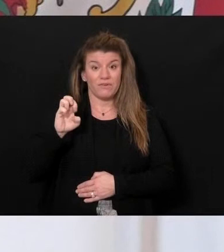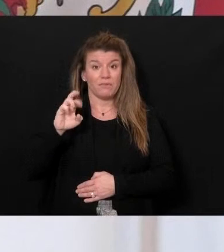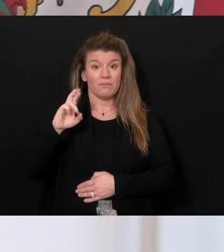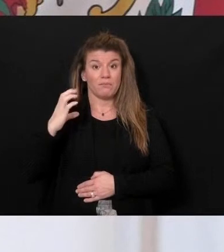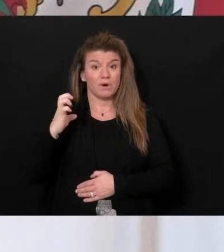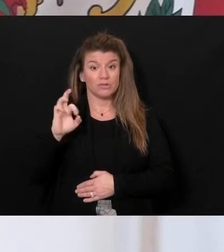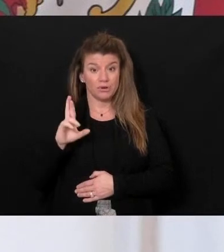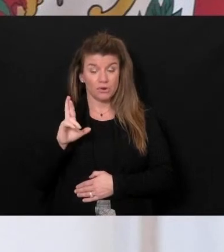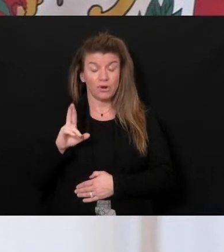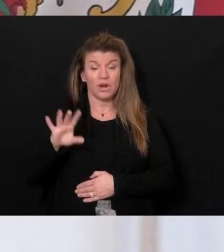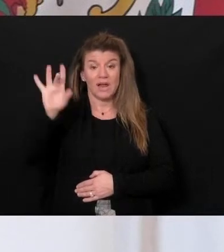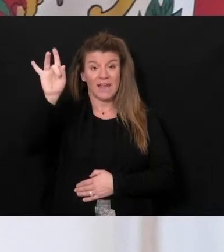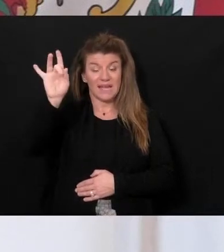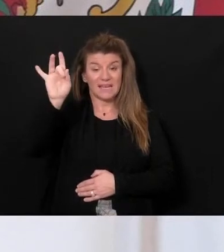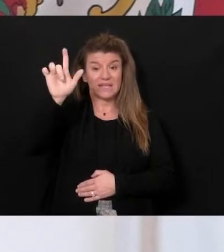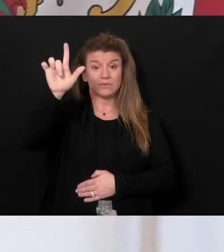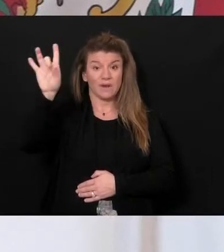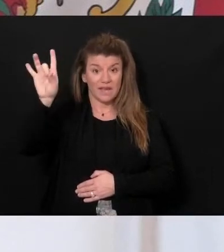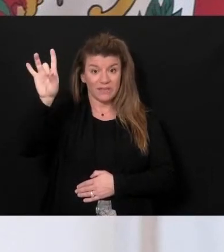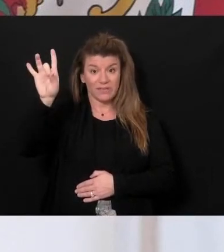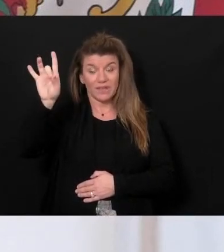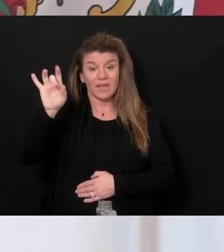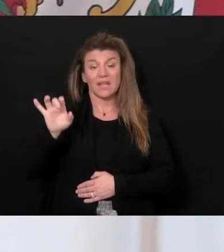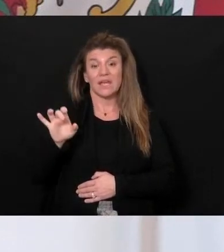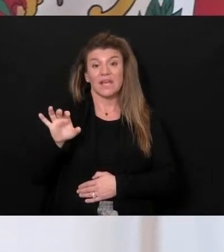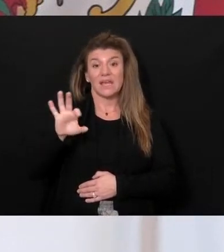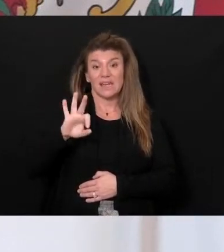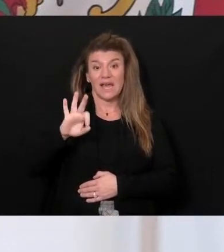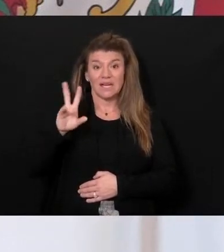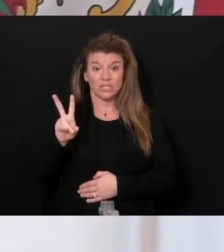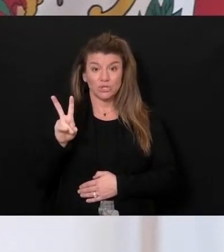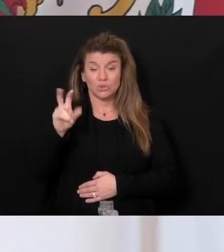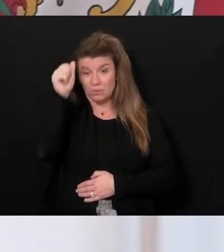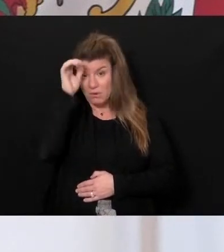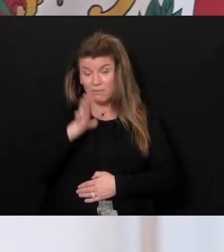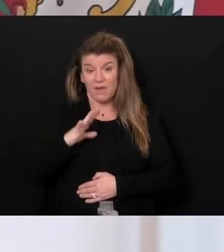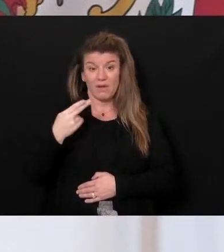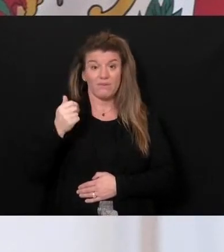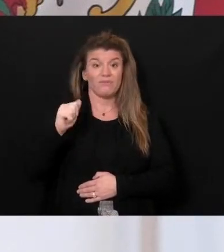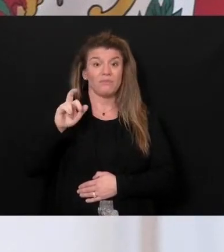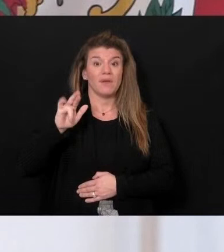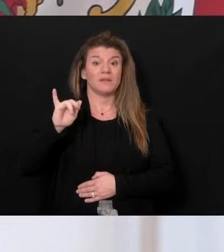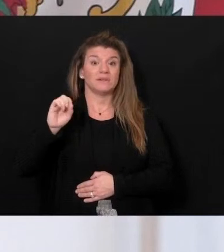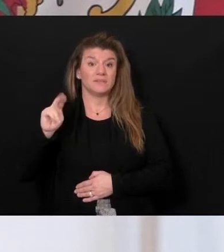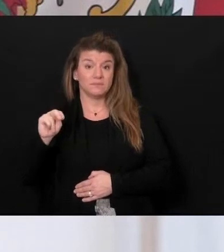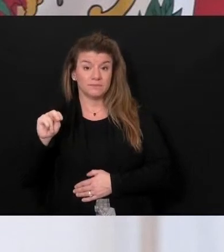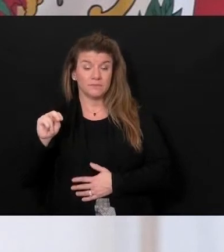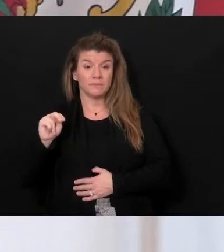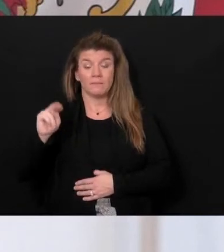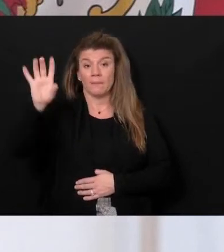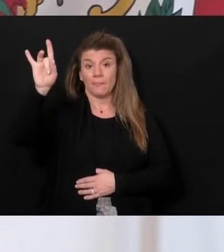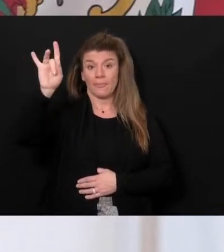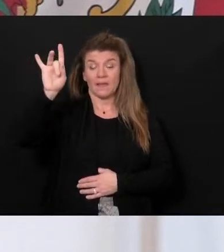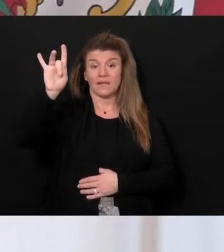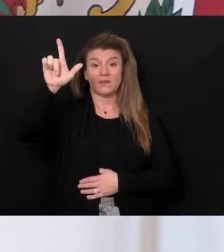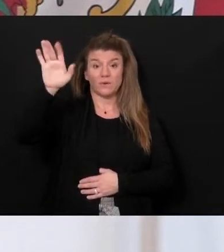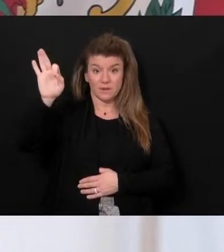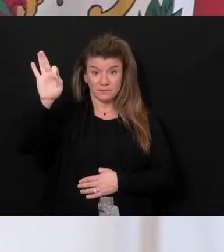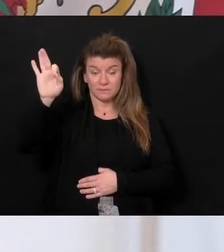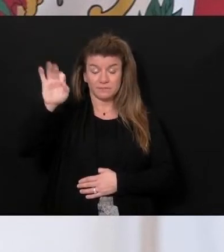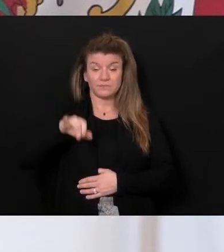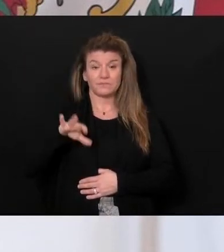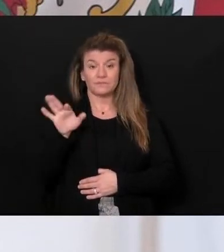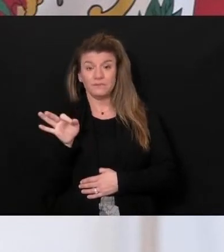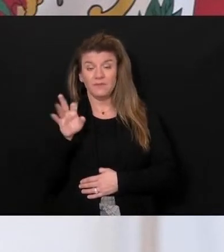County. Our 1,828th death, a 92-year-old male from Harrison County. Our 1,829th death,